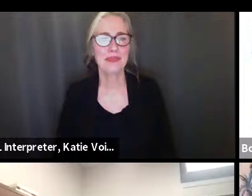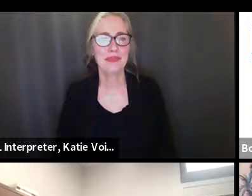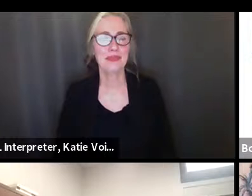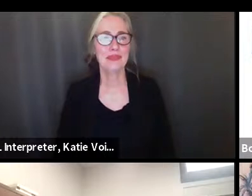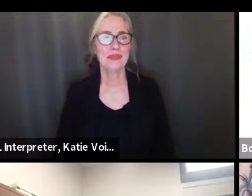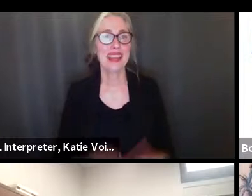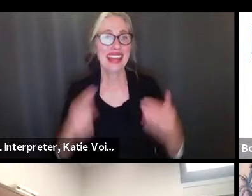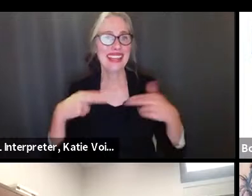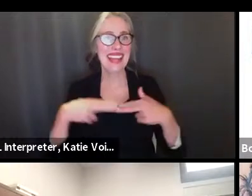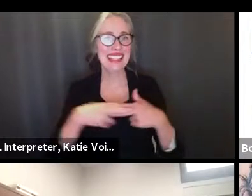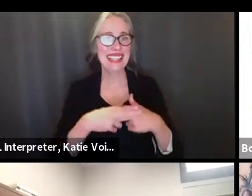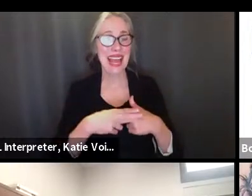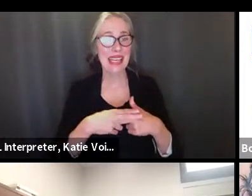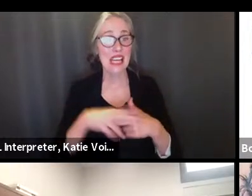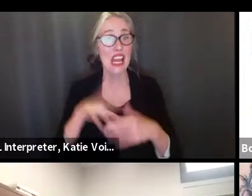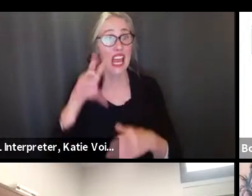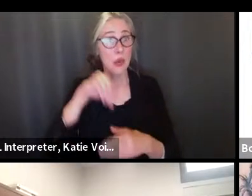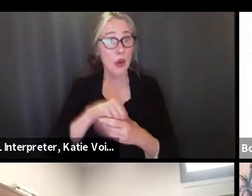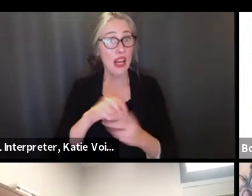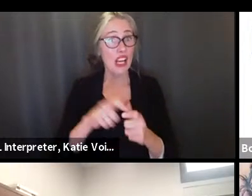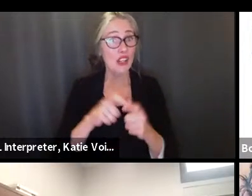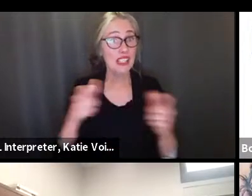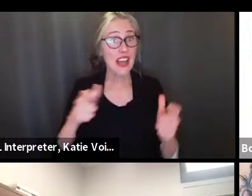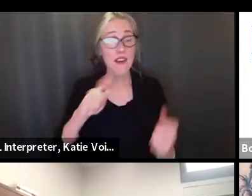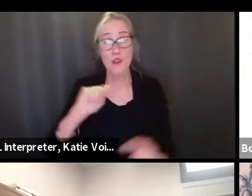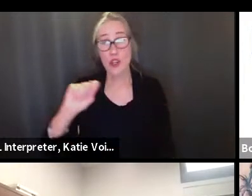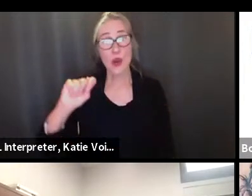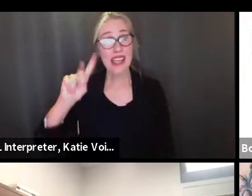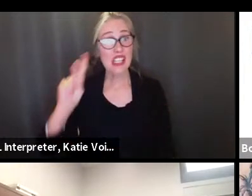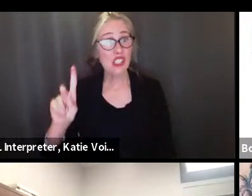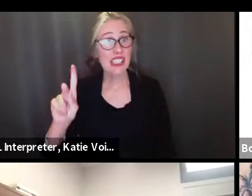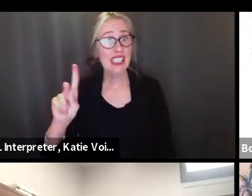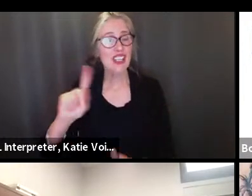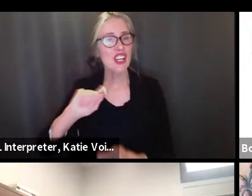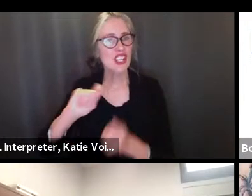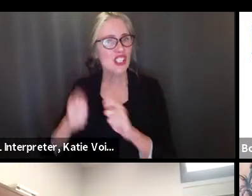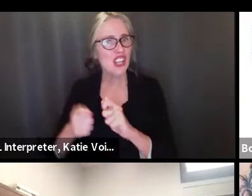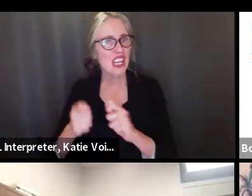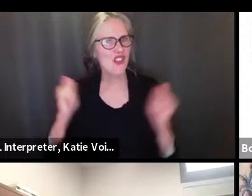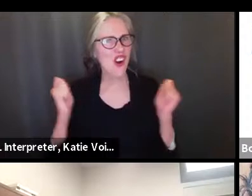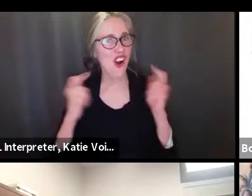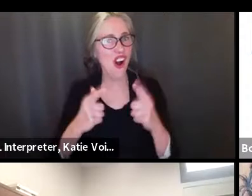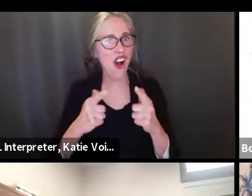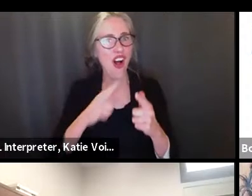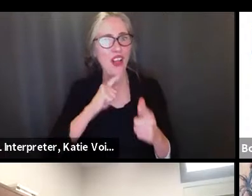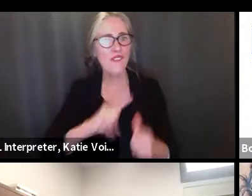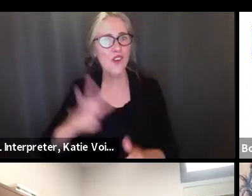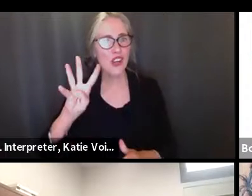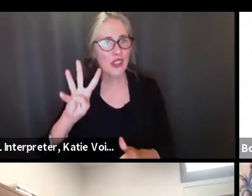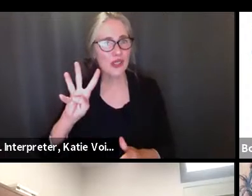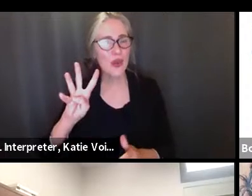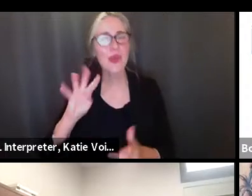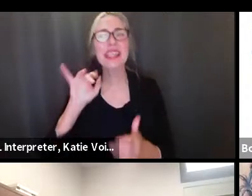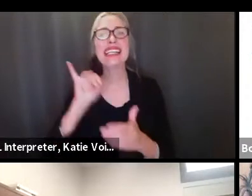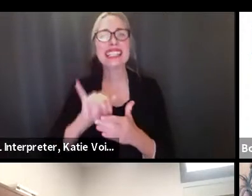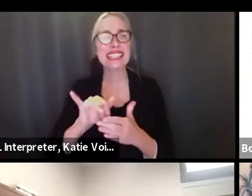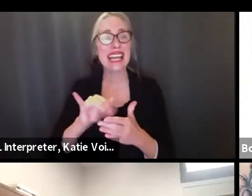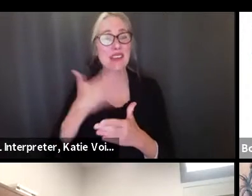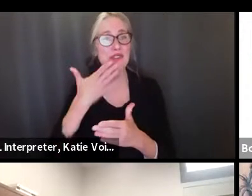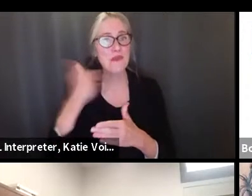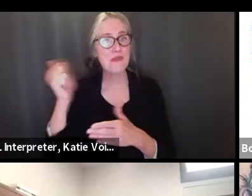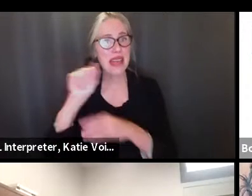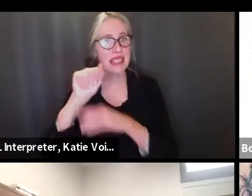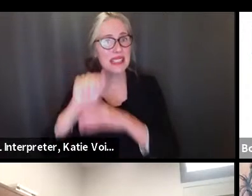This includes expansion of transitional kindergarten to all our 4-year-olds and setting the stage for best practices in